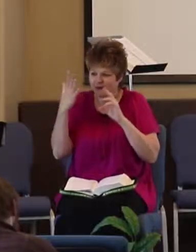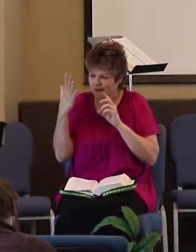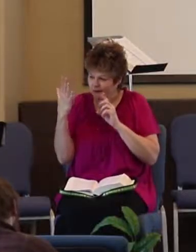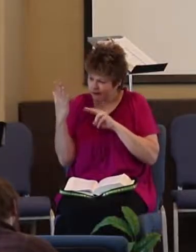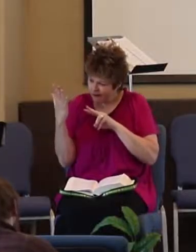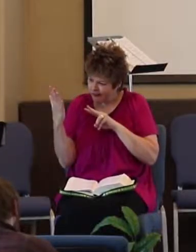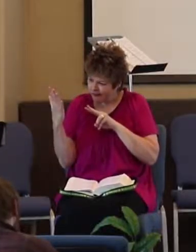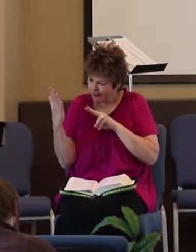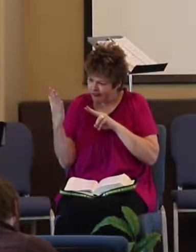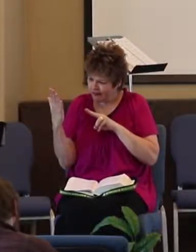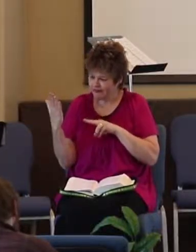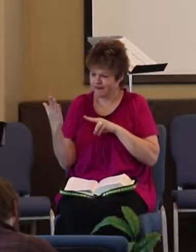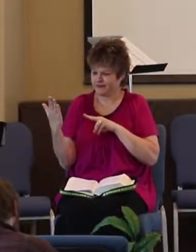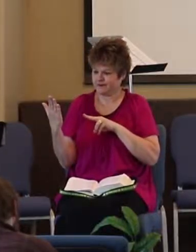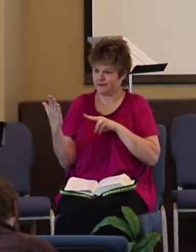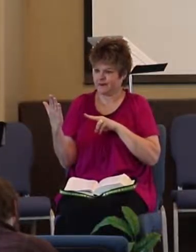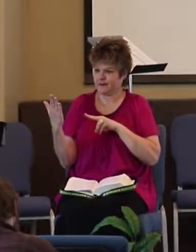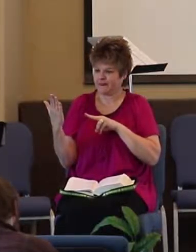mirror